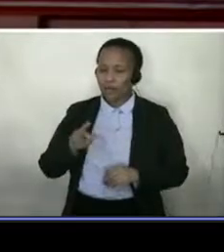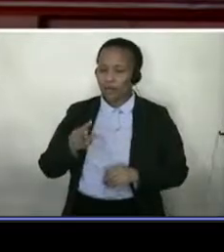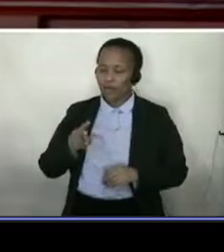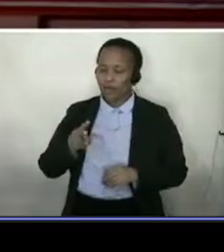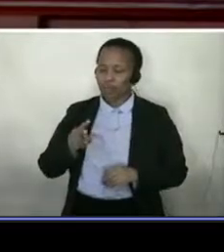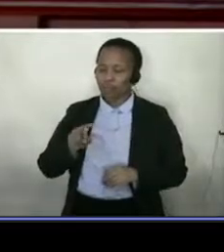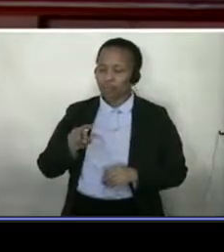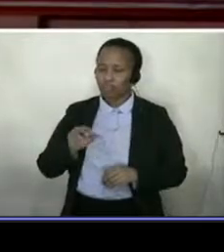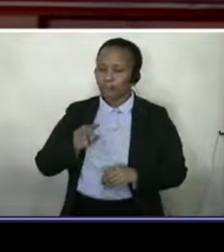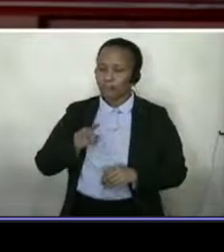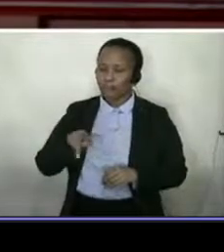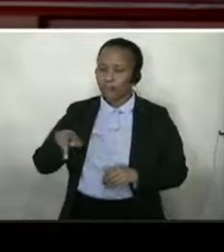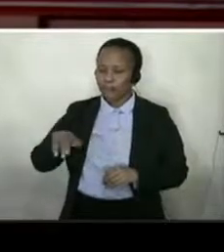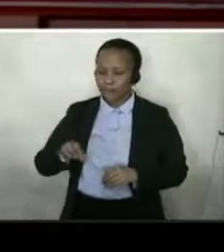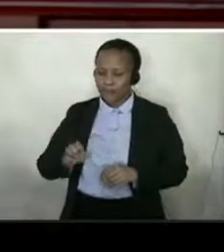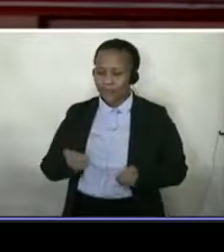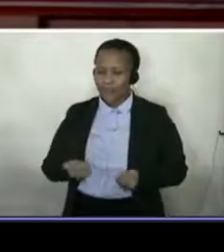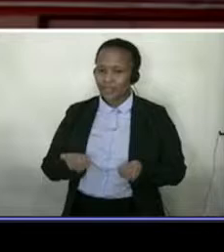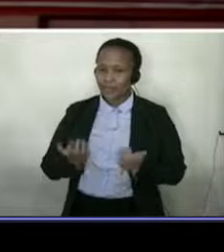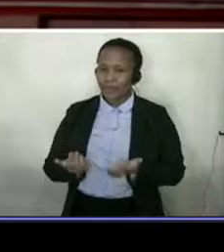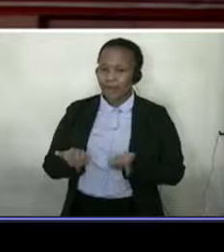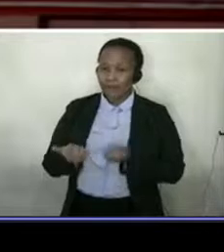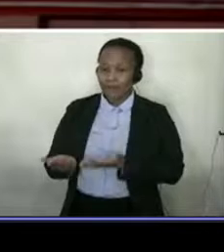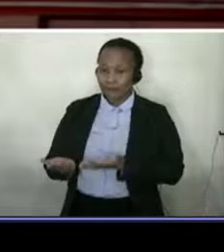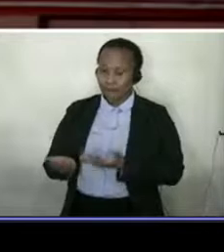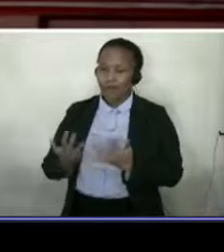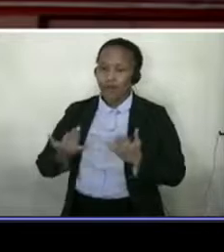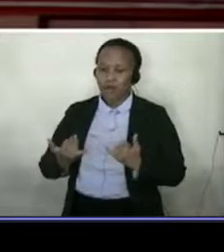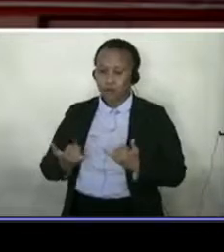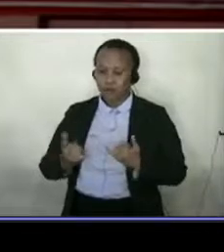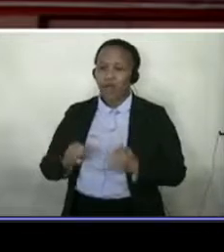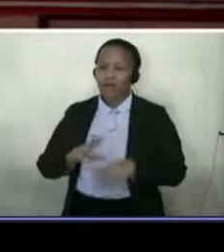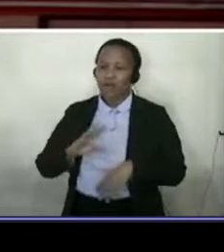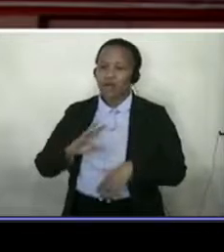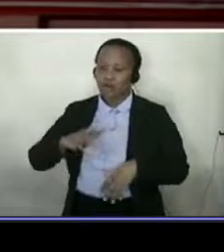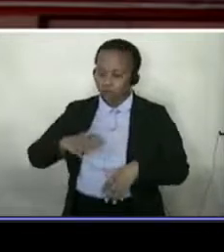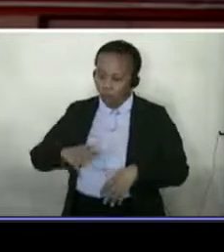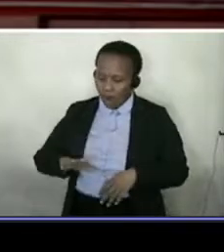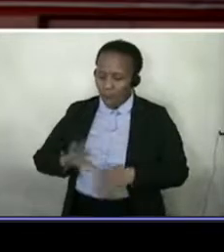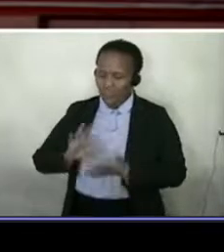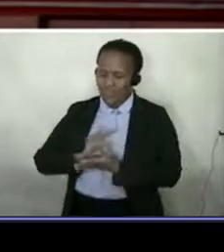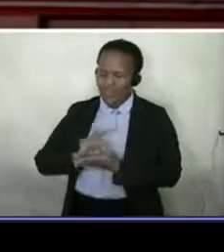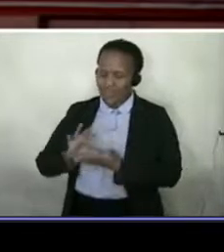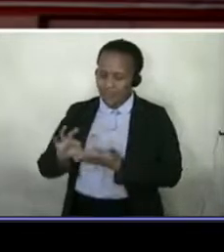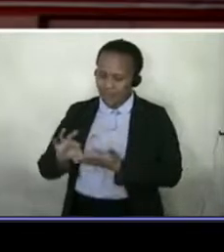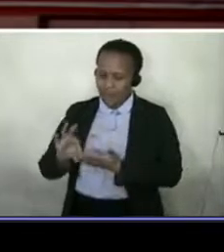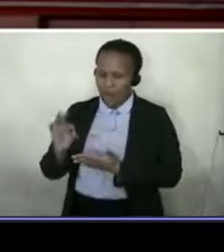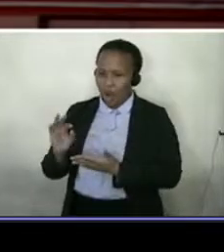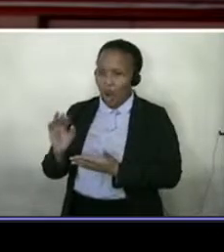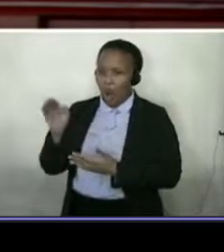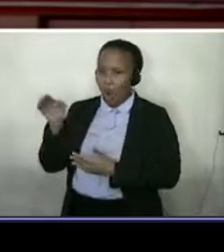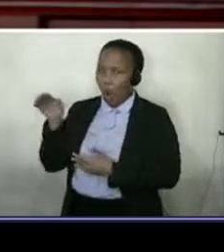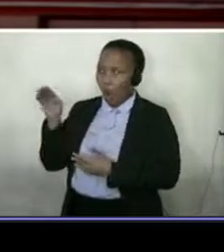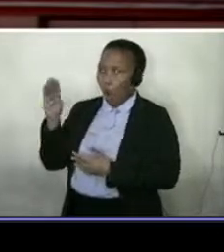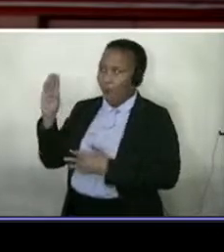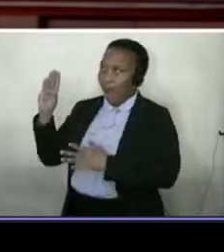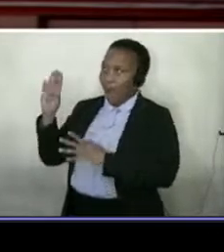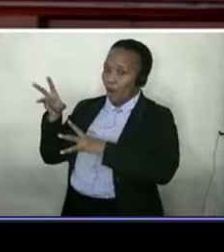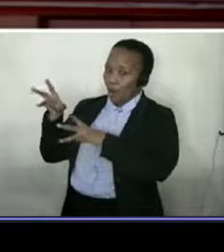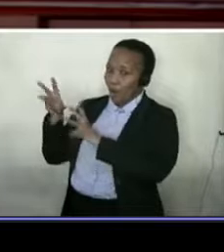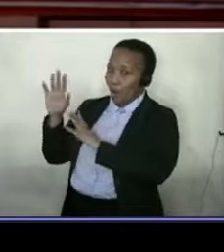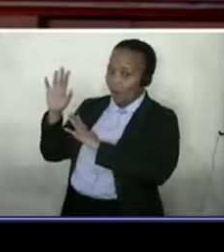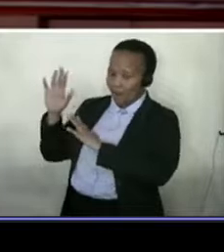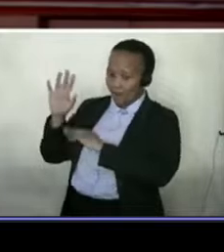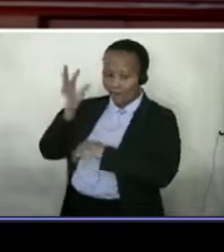of this is clear, godly governance. That is what our country and province